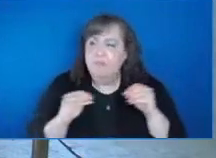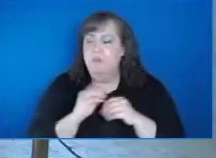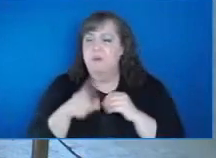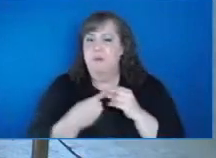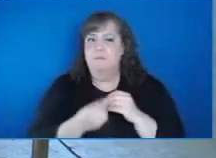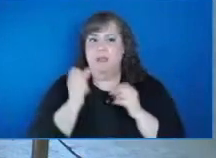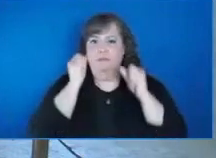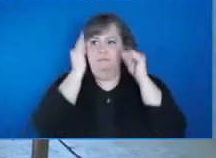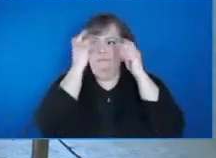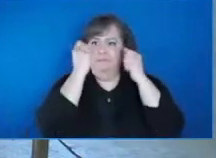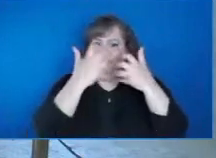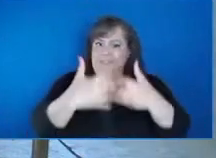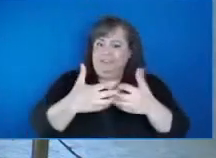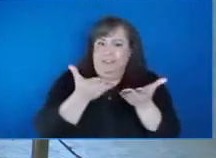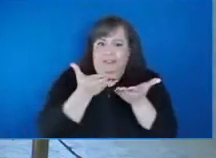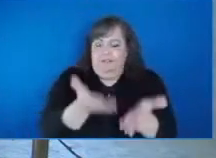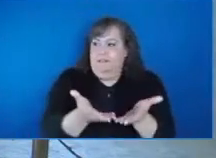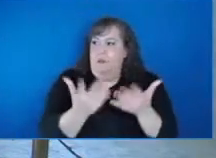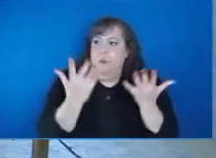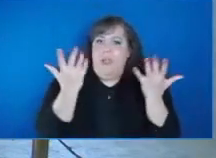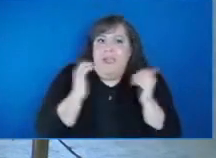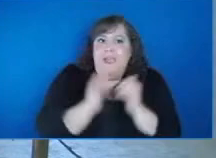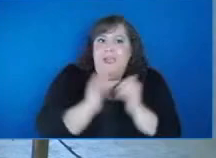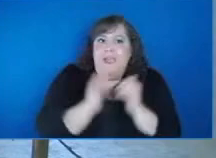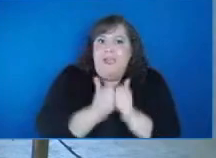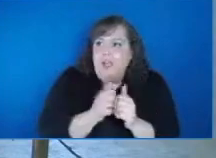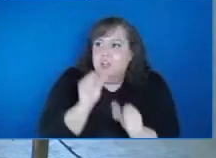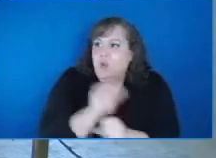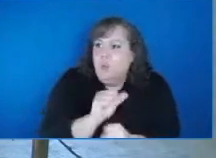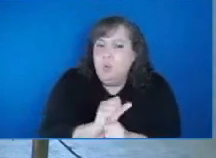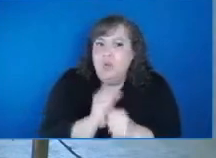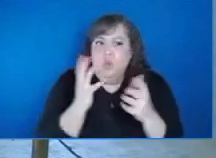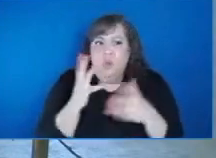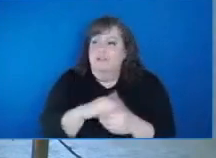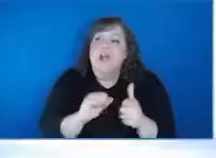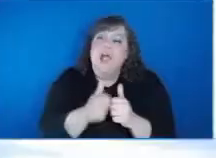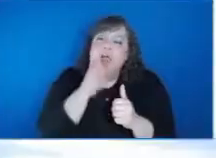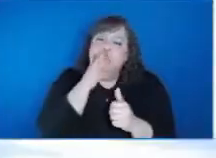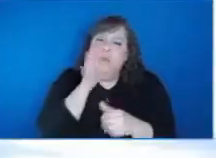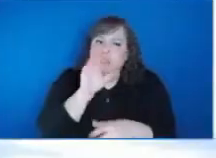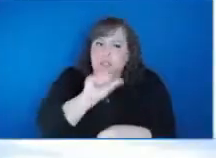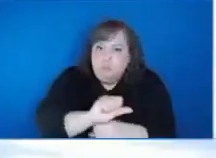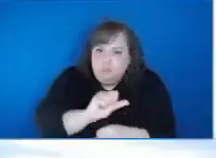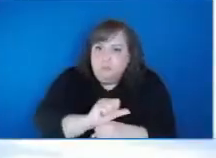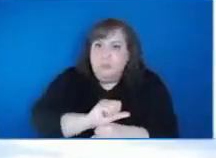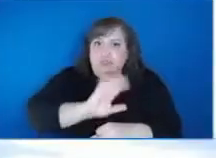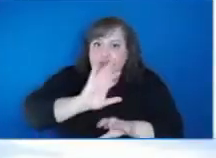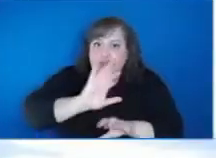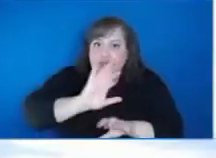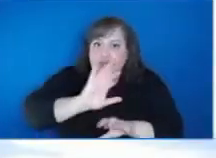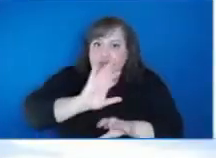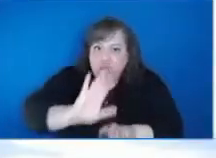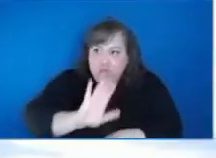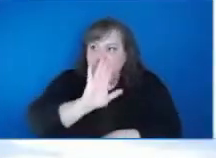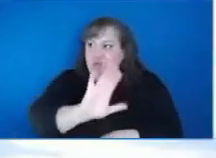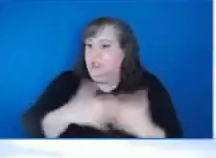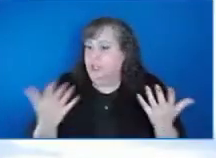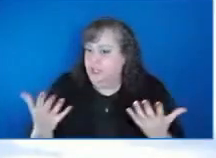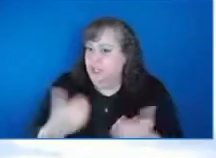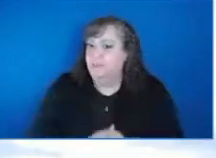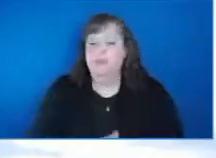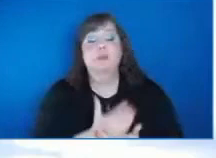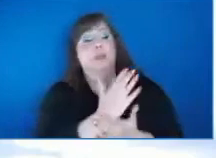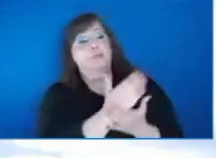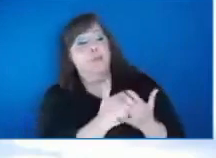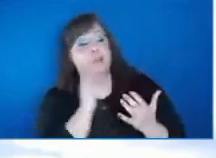are its parts, how is it going to do the job it's made to do? Sure, of course. So, part of the DART spacecraft, we have this